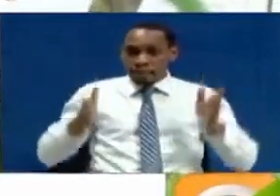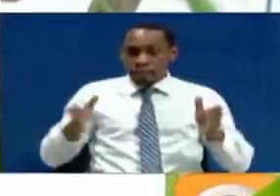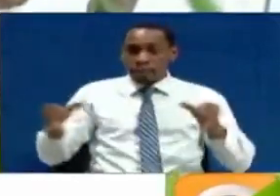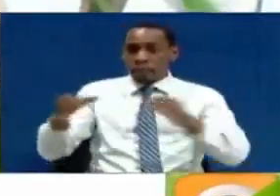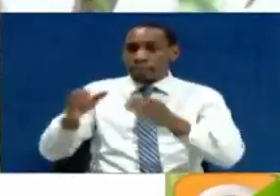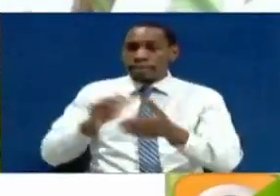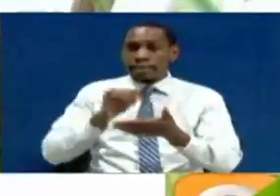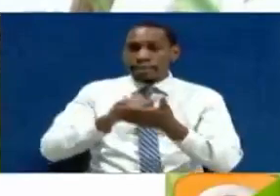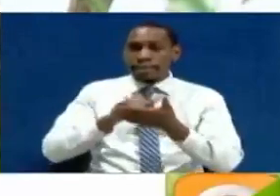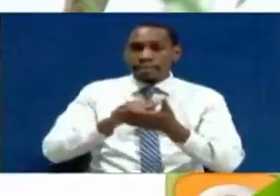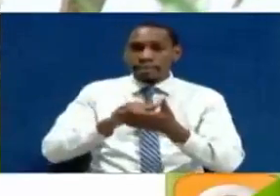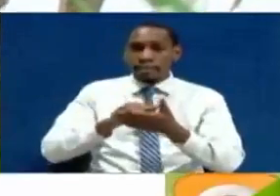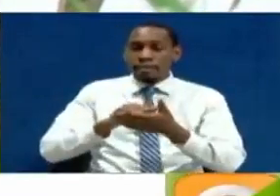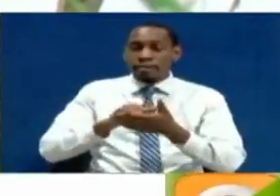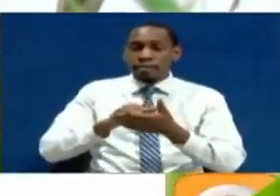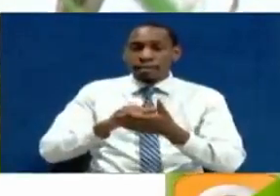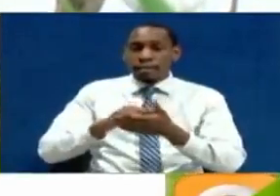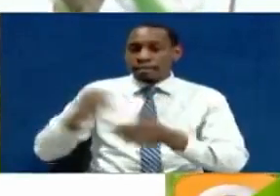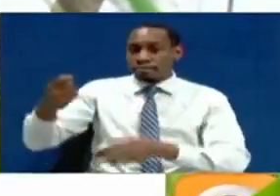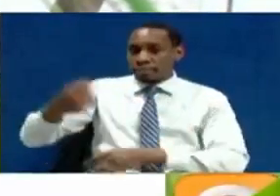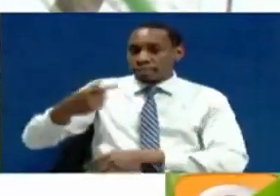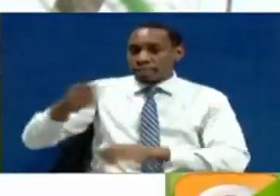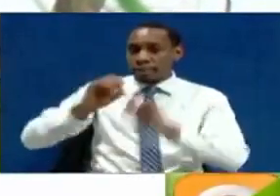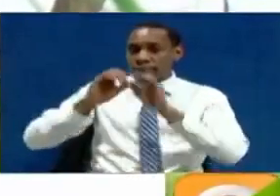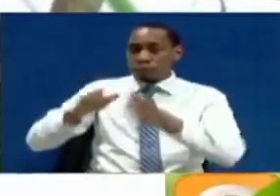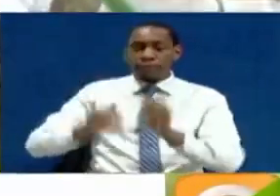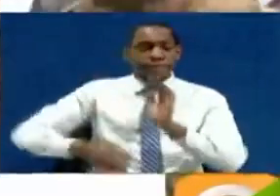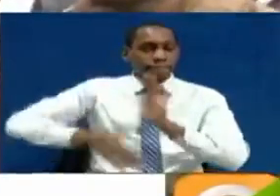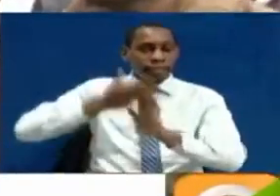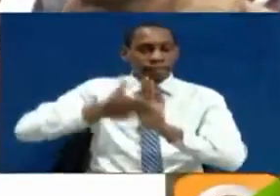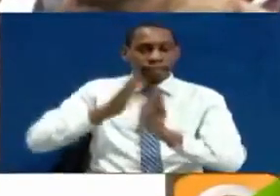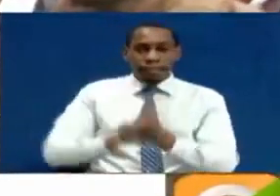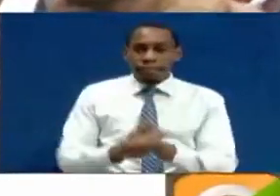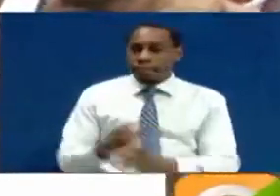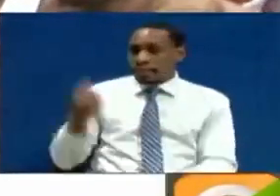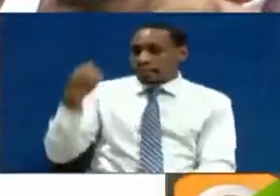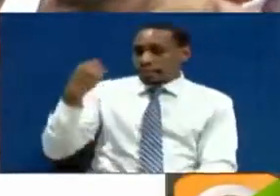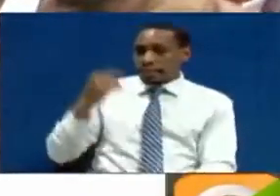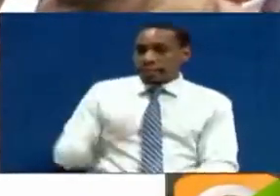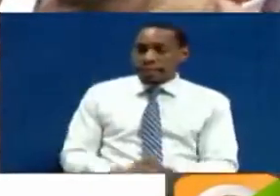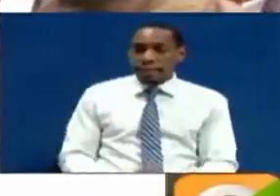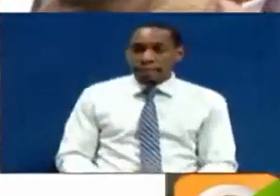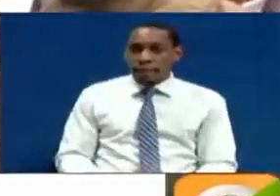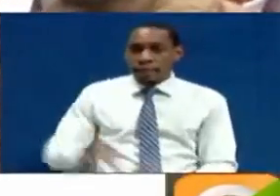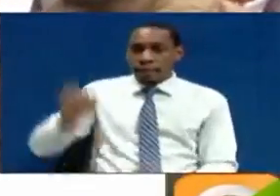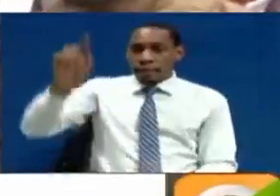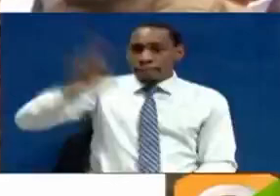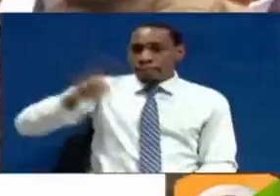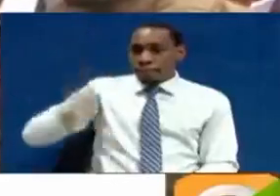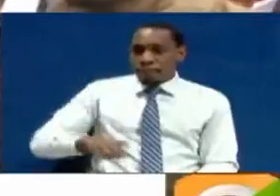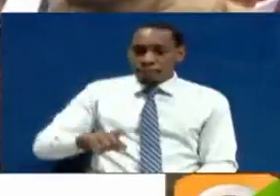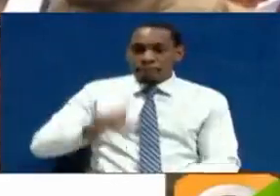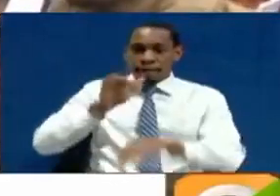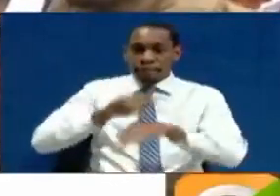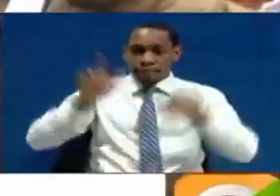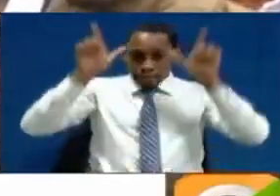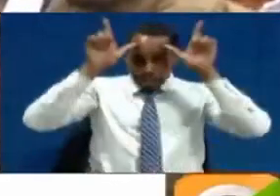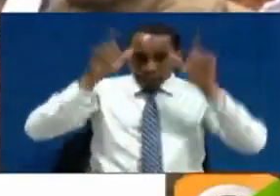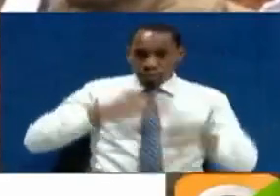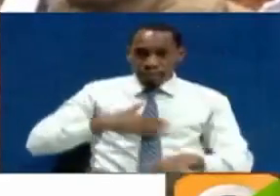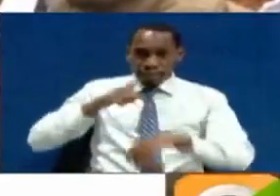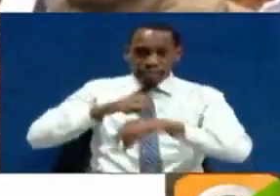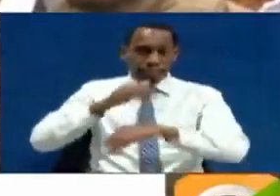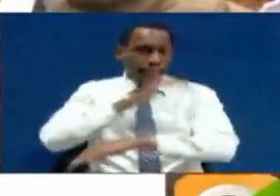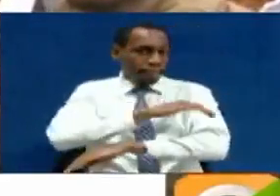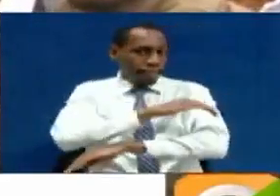community that lost its livelihood in a twinkling of an eye. Jana radi imeweza kupiga ng'ombe zangu mwendo